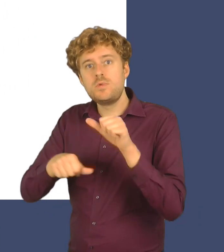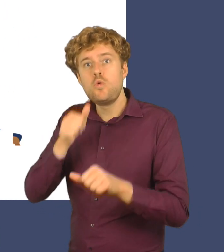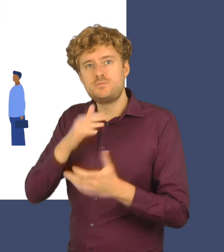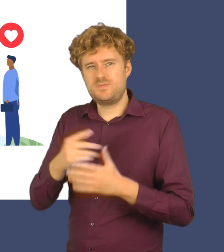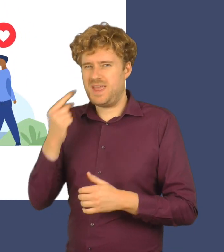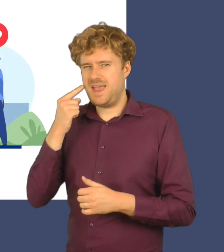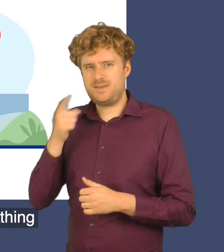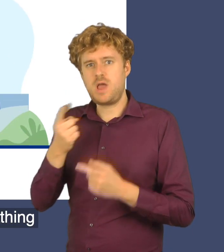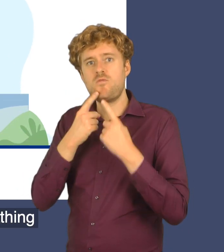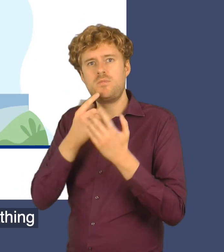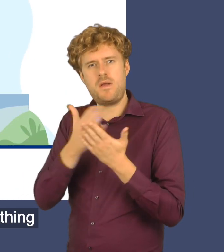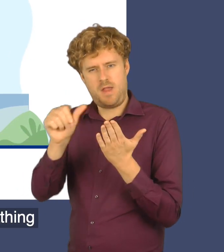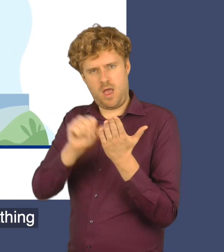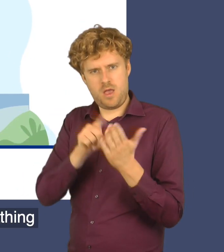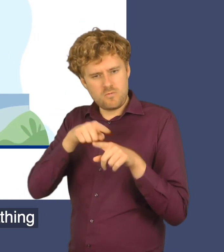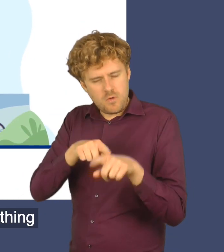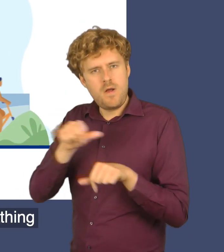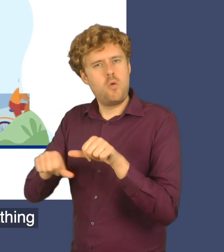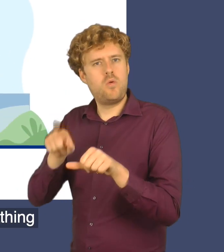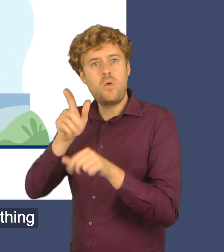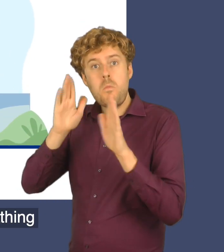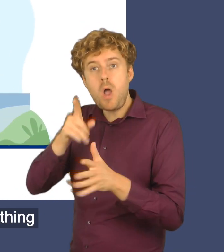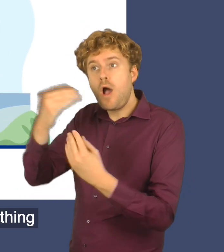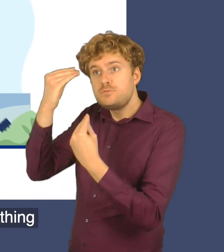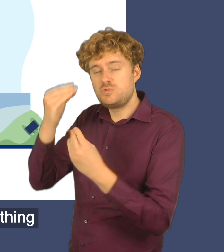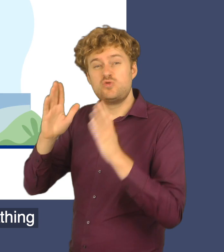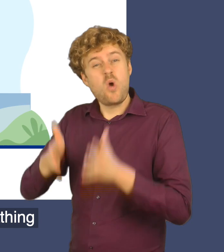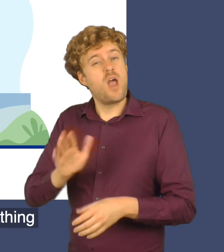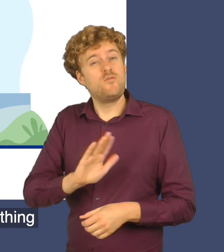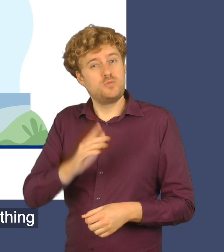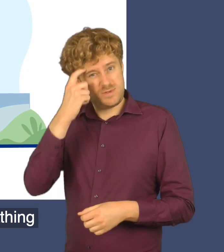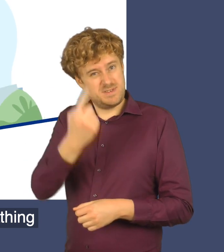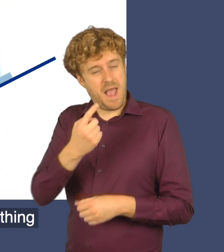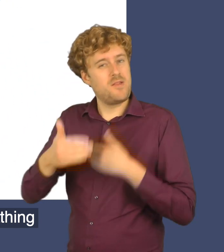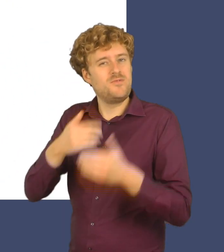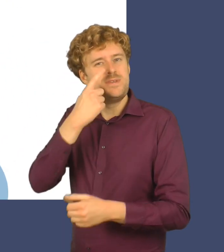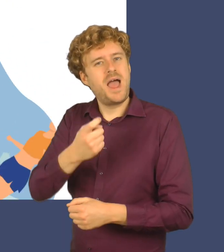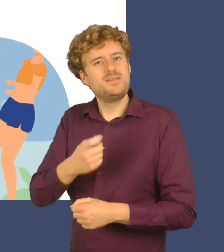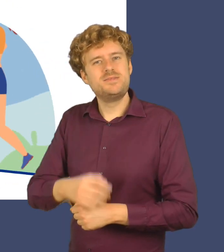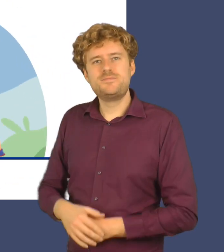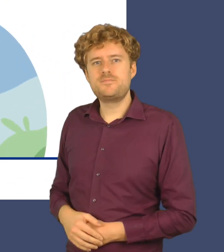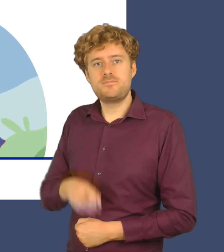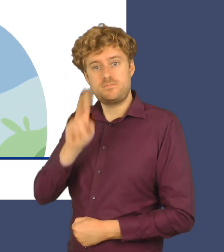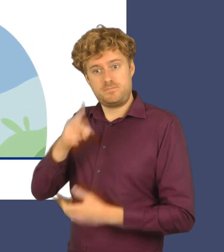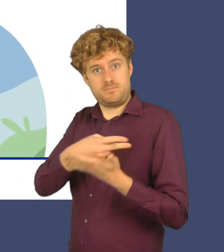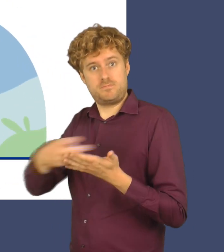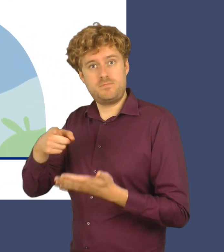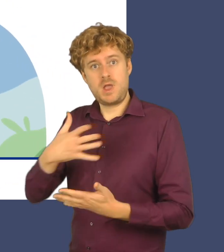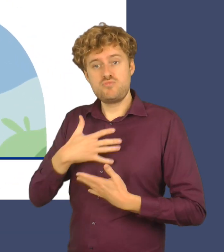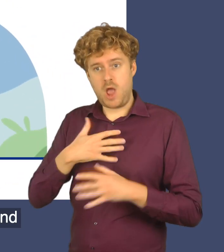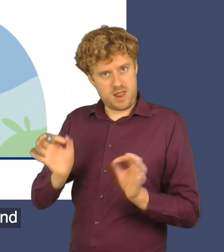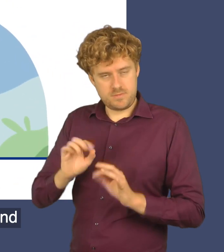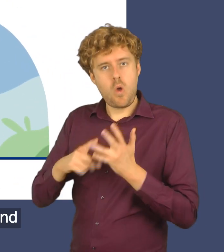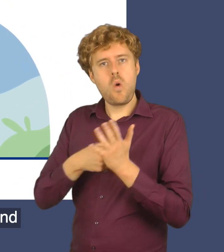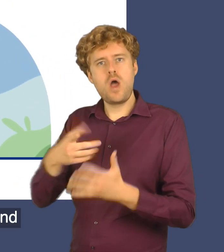training to use them. If you see someone who is unconscious, not breathing, or not breathing normally, they could be in cardiac